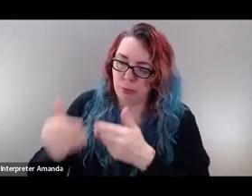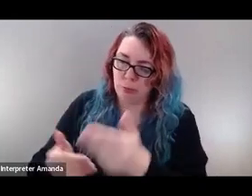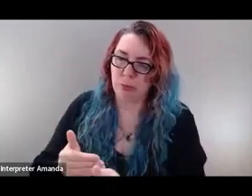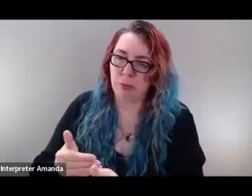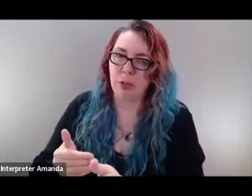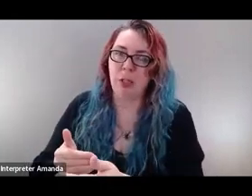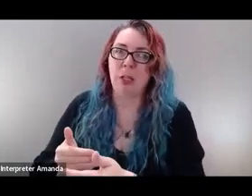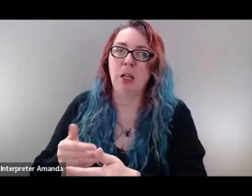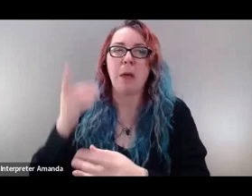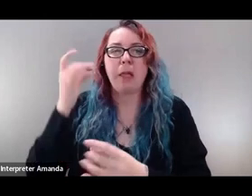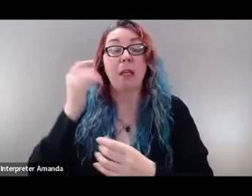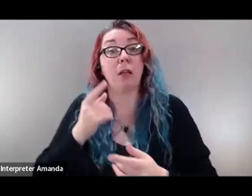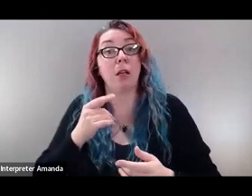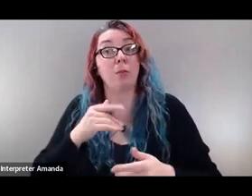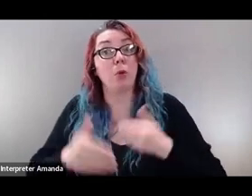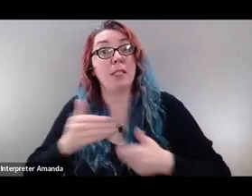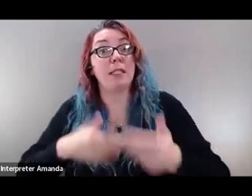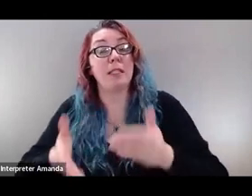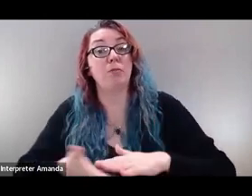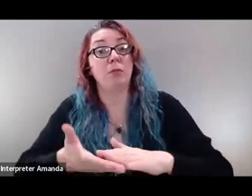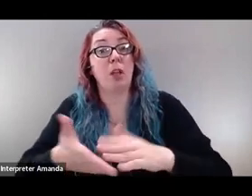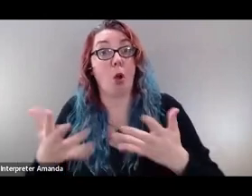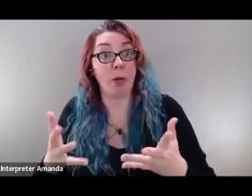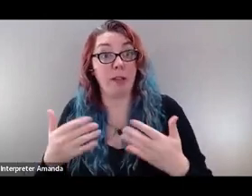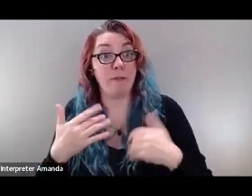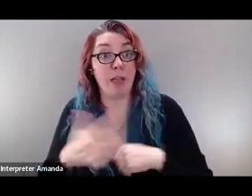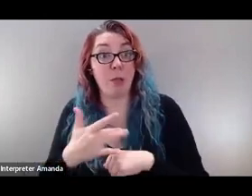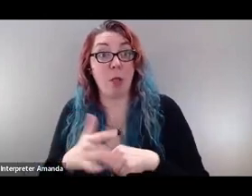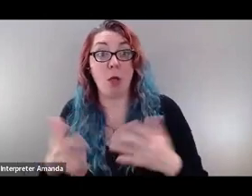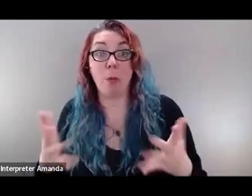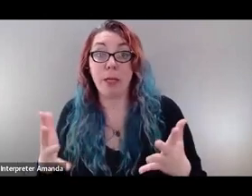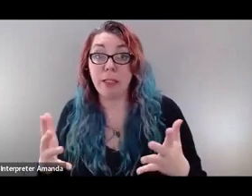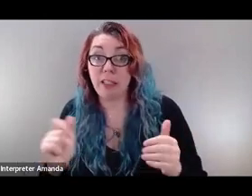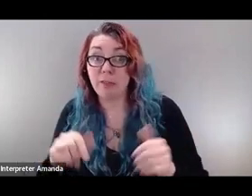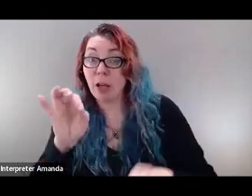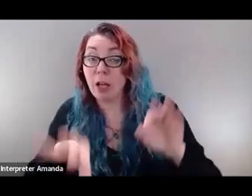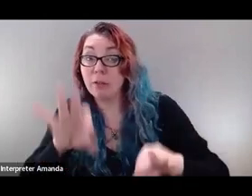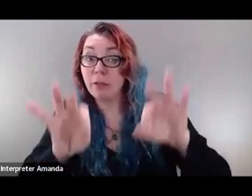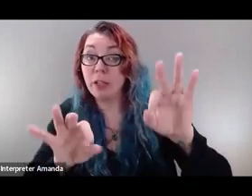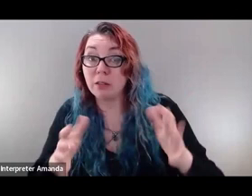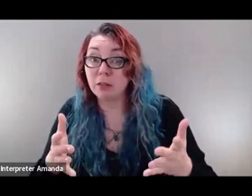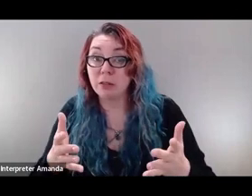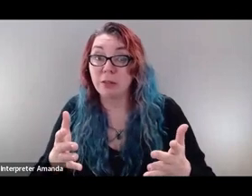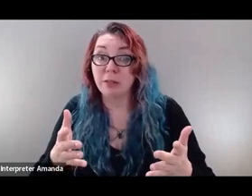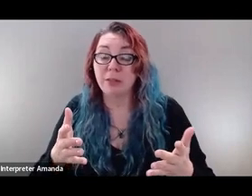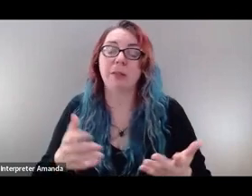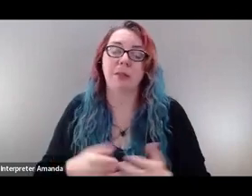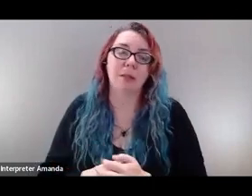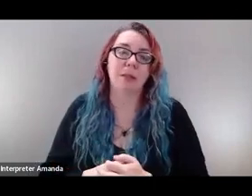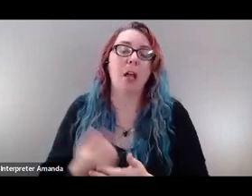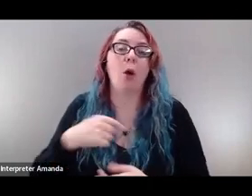So change is hard, and I feel like it gets harder as we get wiser. So